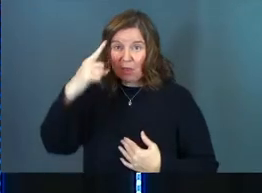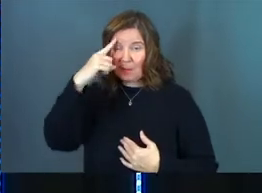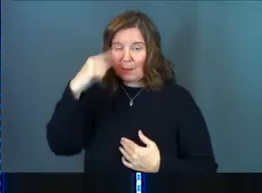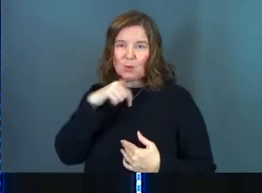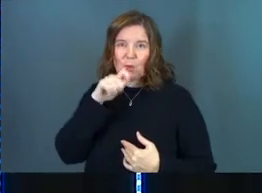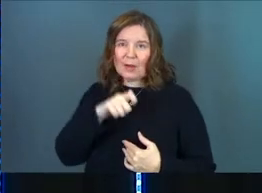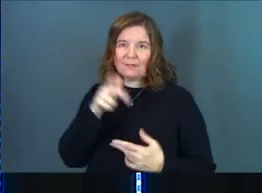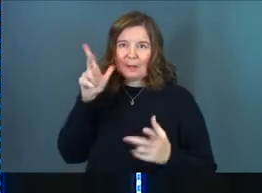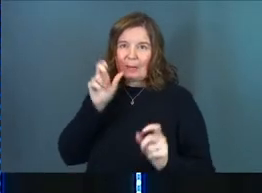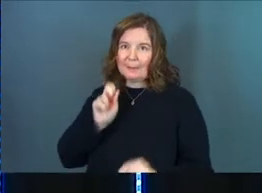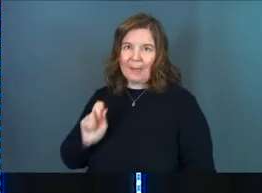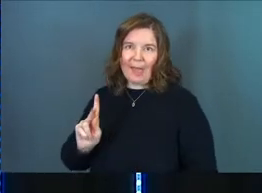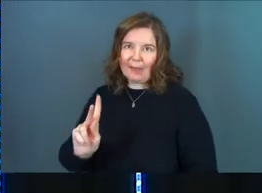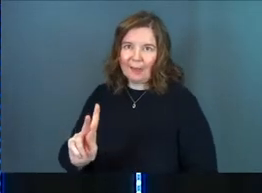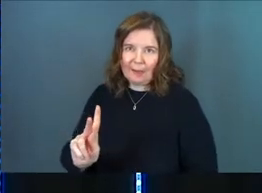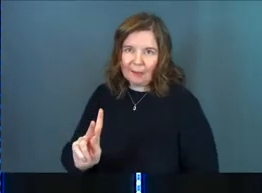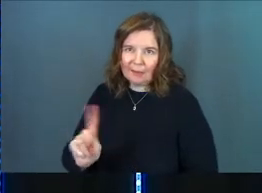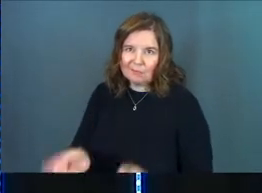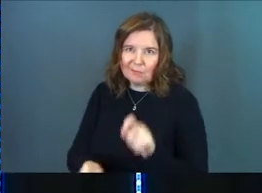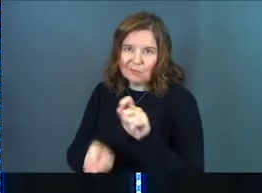minds, but we don't have to be an enemy back.